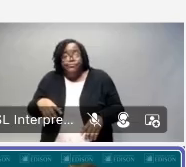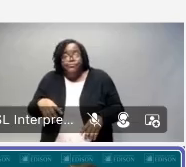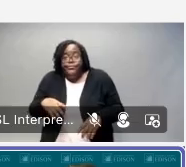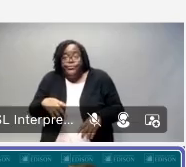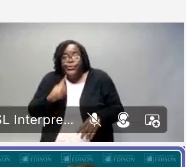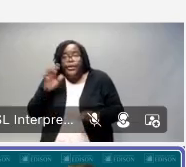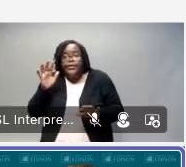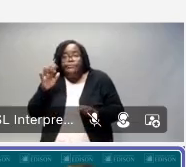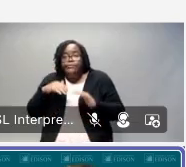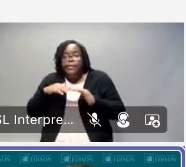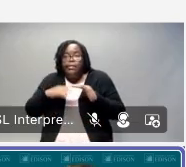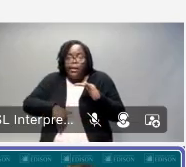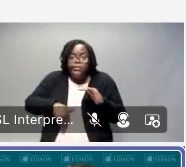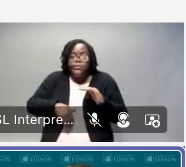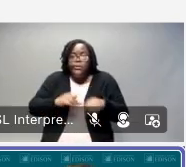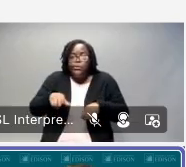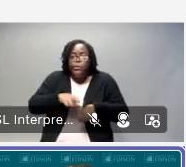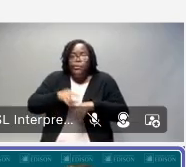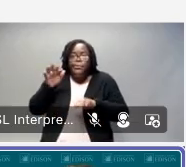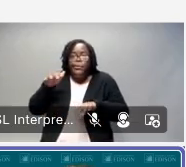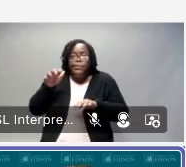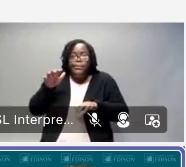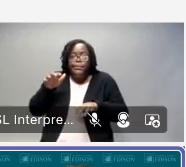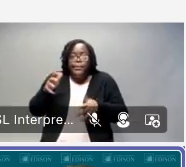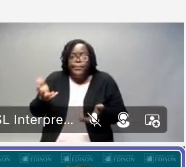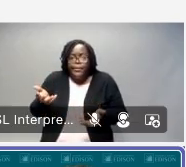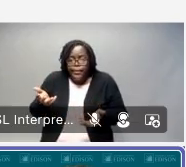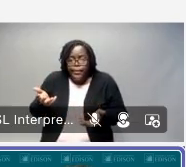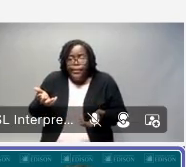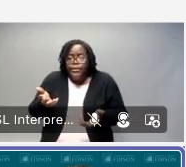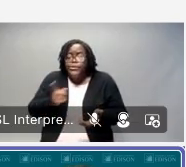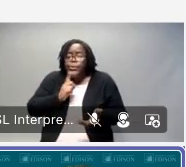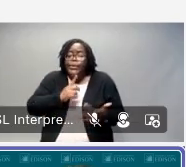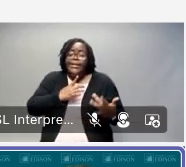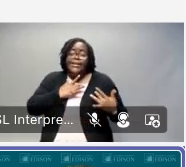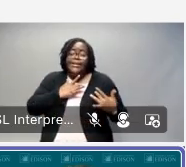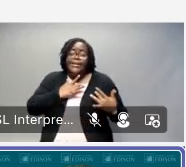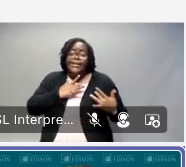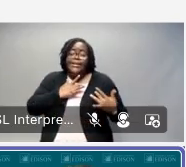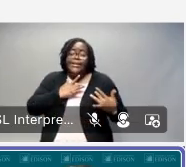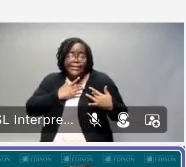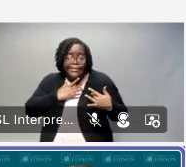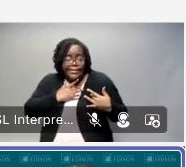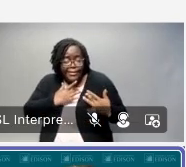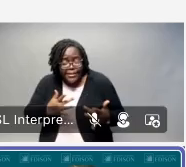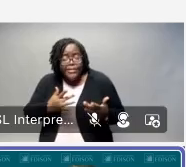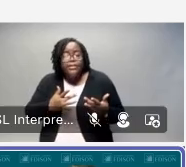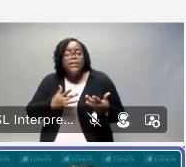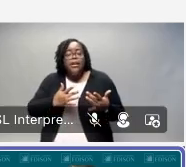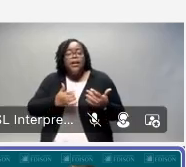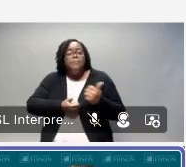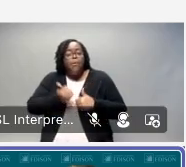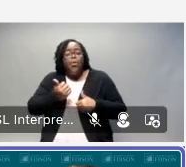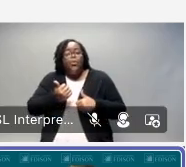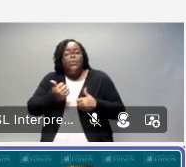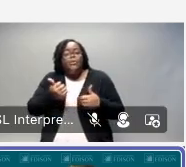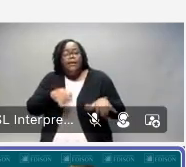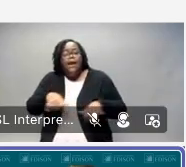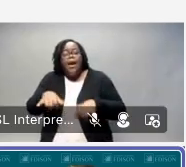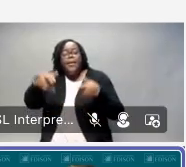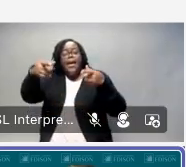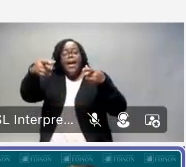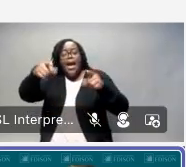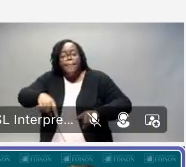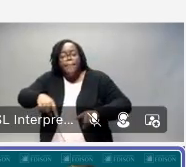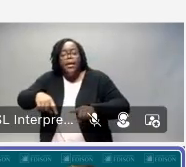below normal precipitation. I would say the tendency is for us to see a better than normal chance of